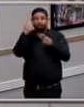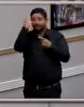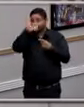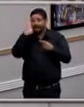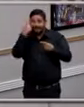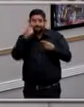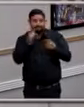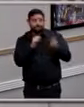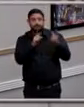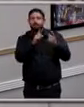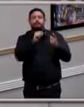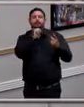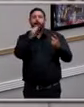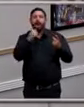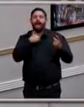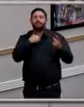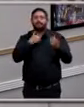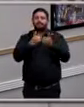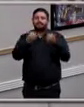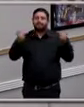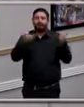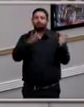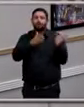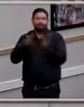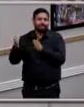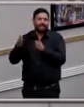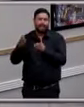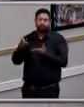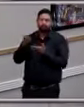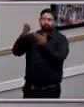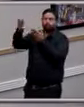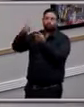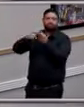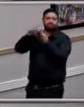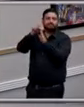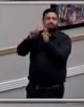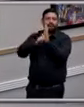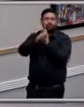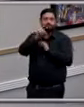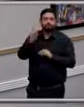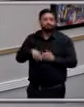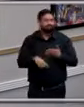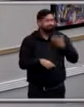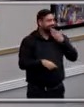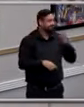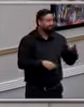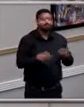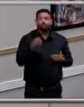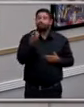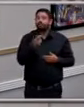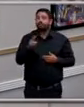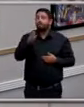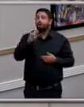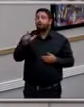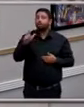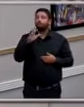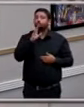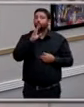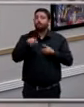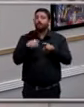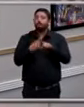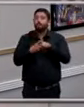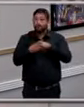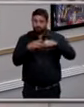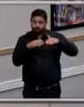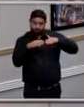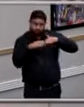separate plan to the state. Thank you. If Dr. Ball, if they're talking about face-to-face as what